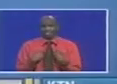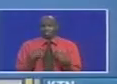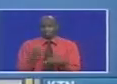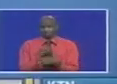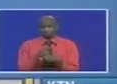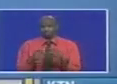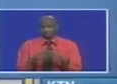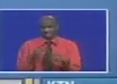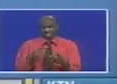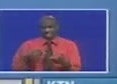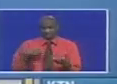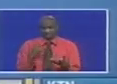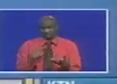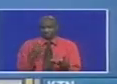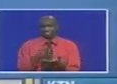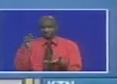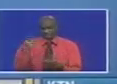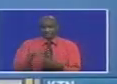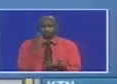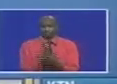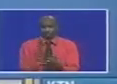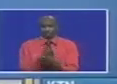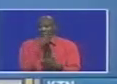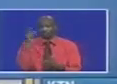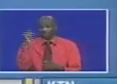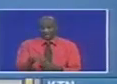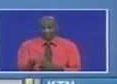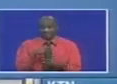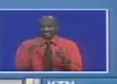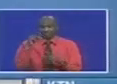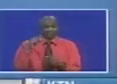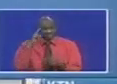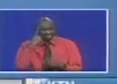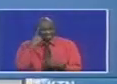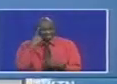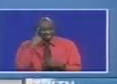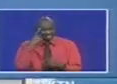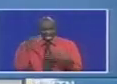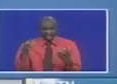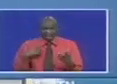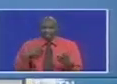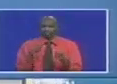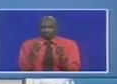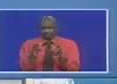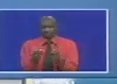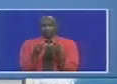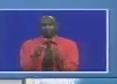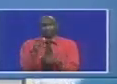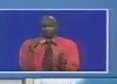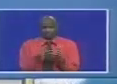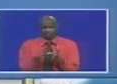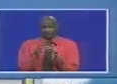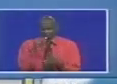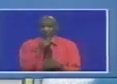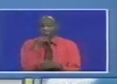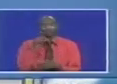that it won't come, it'll come, communities can actually anticipate, prepare for, and recover better from actually the